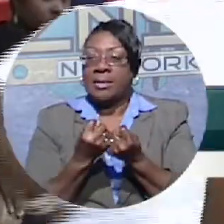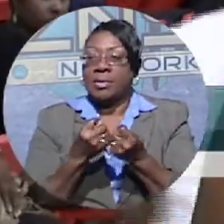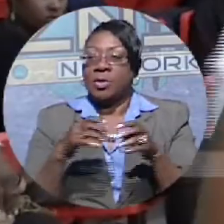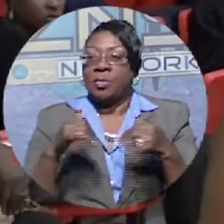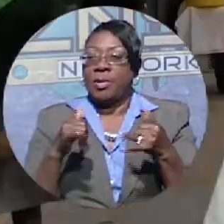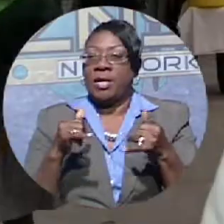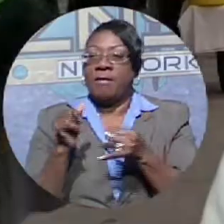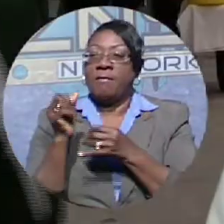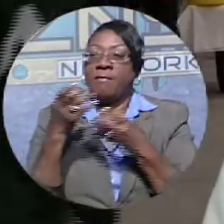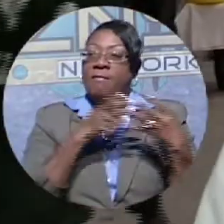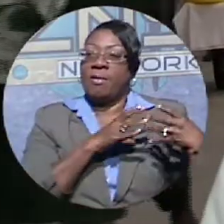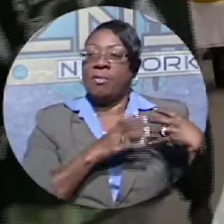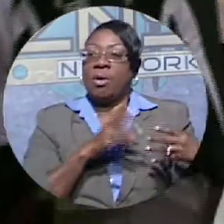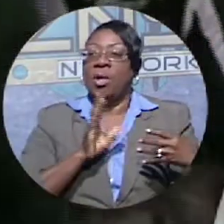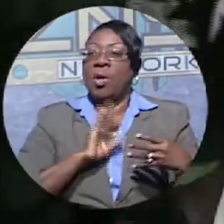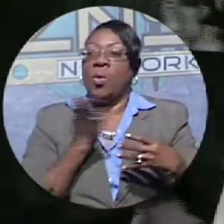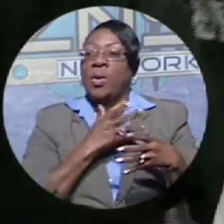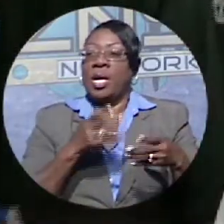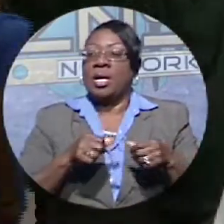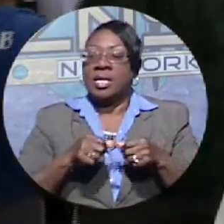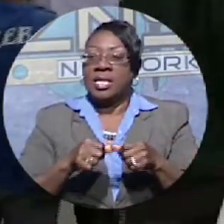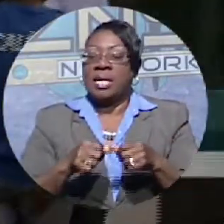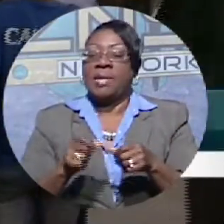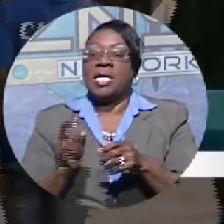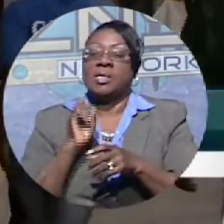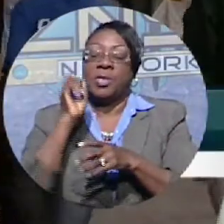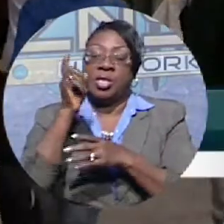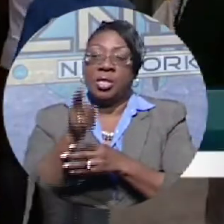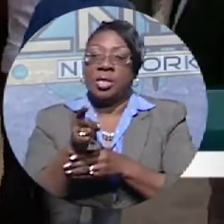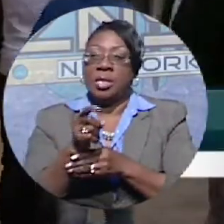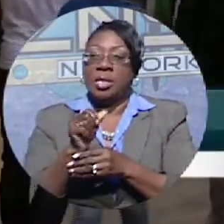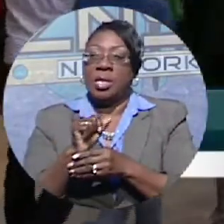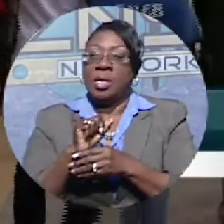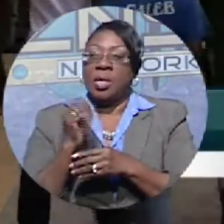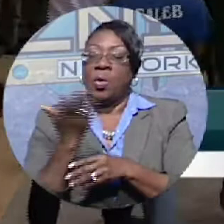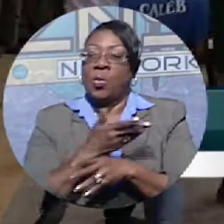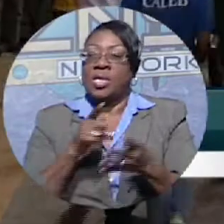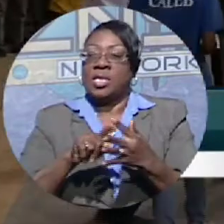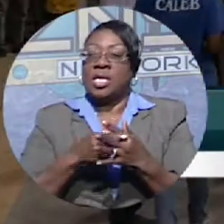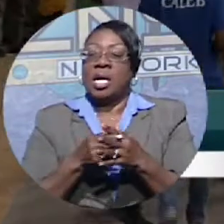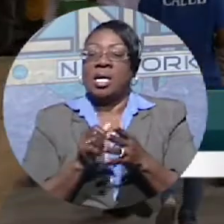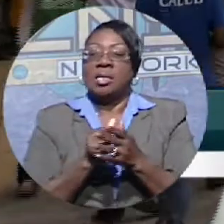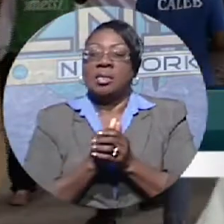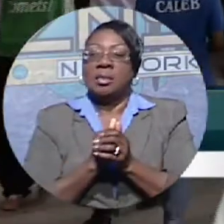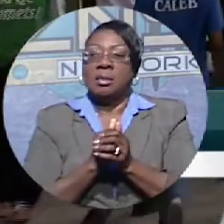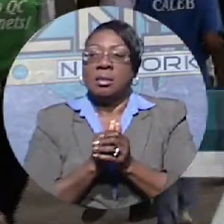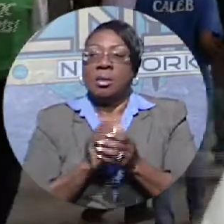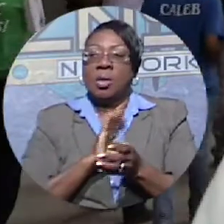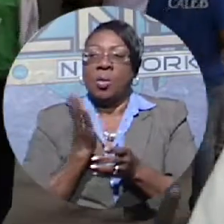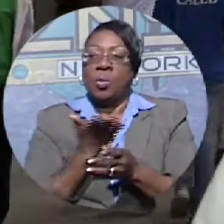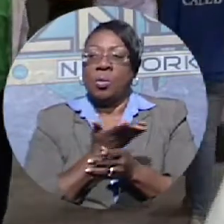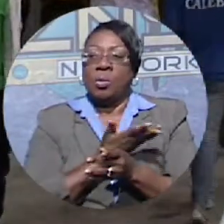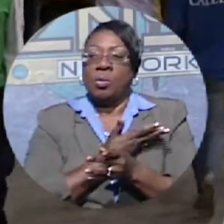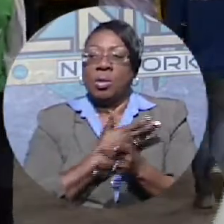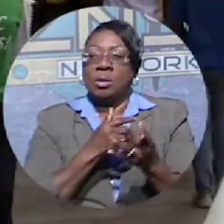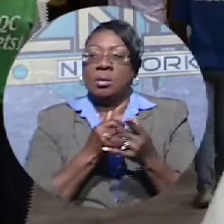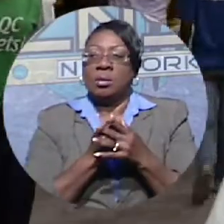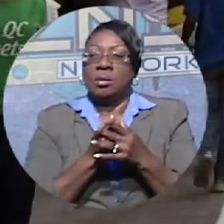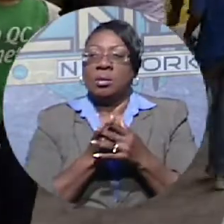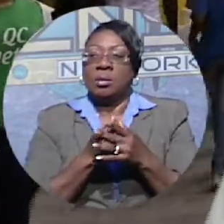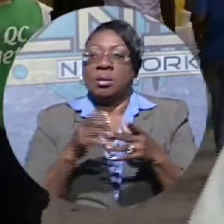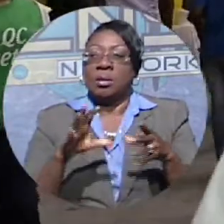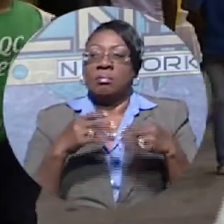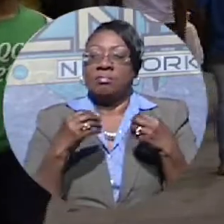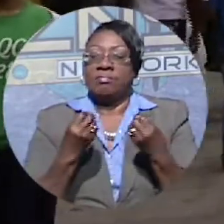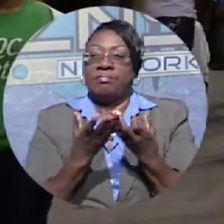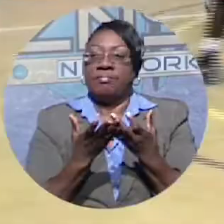and come out with the win today. We weren't rotating as we should on defense, and pretty much once we started rotating, we kind of actually upped the pressure and brought the